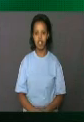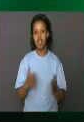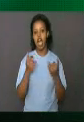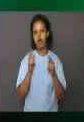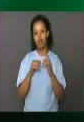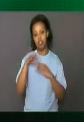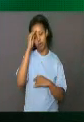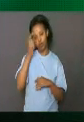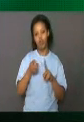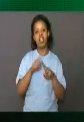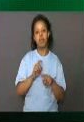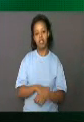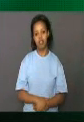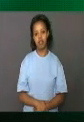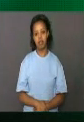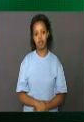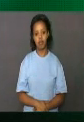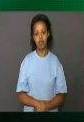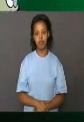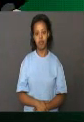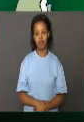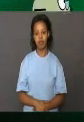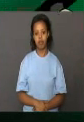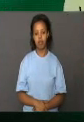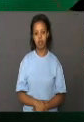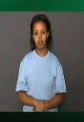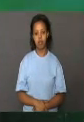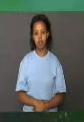Let's get back to our lesson.